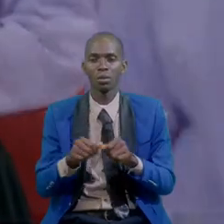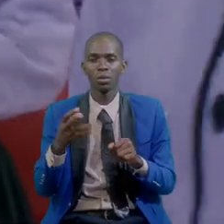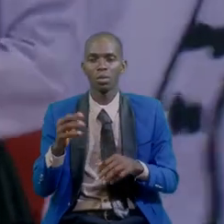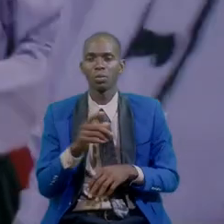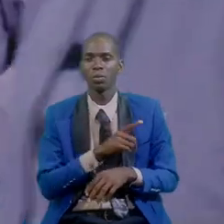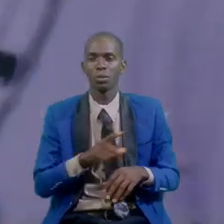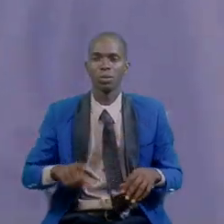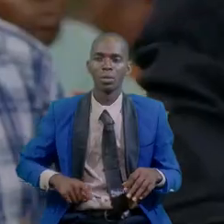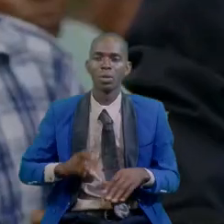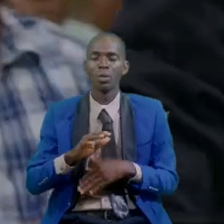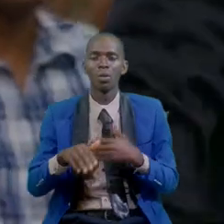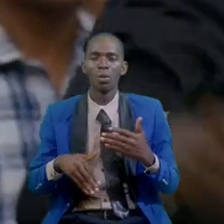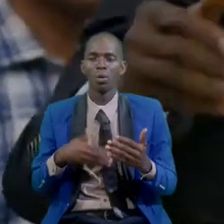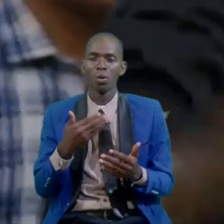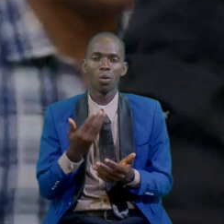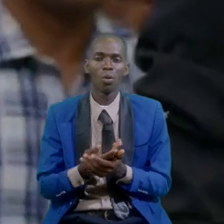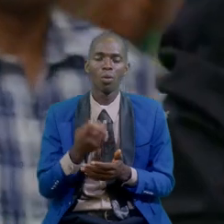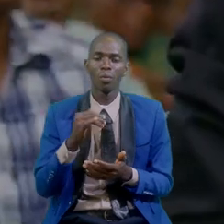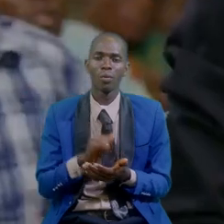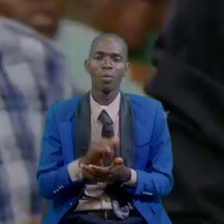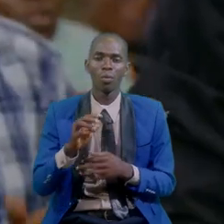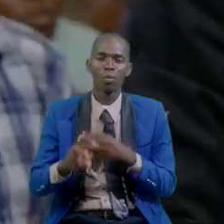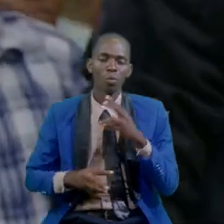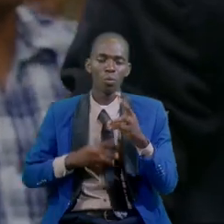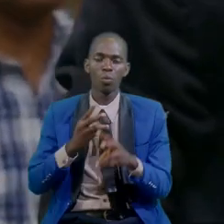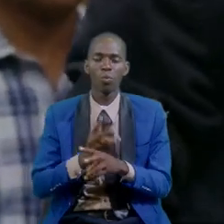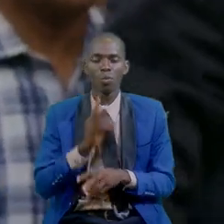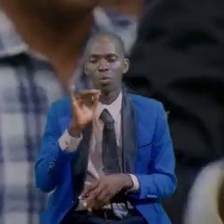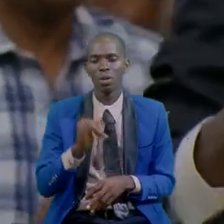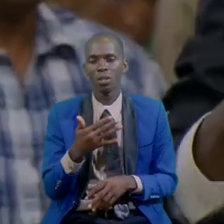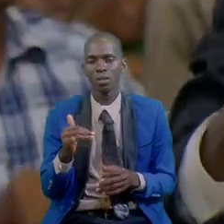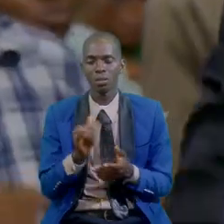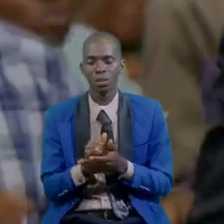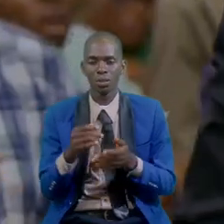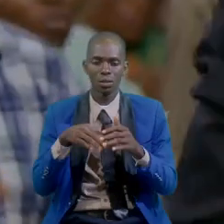All those worldly things that have come in, take them off.